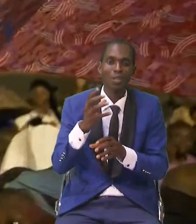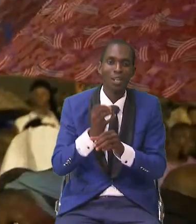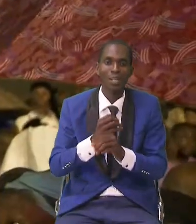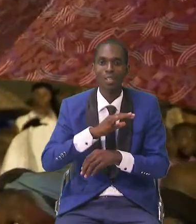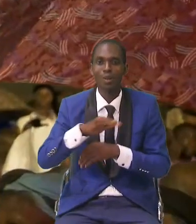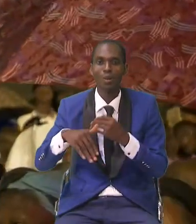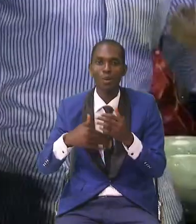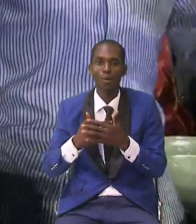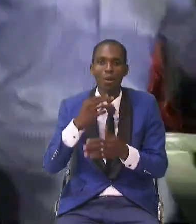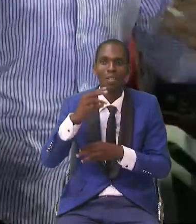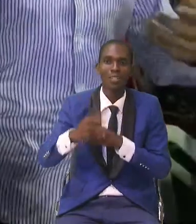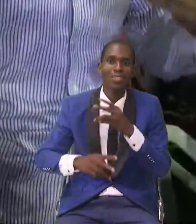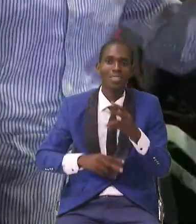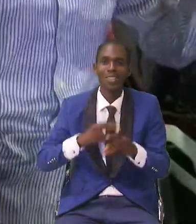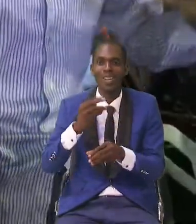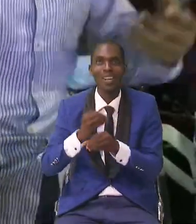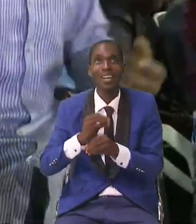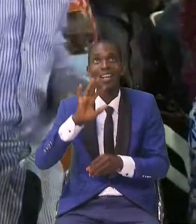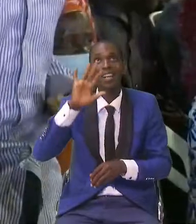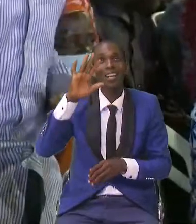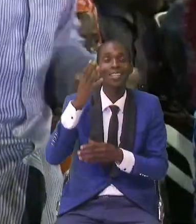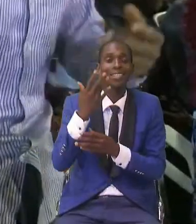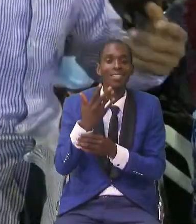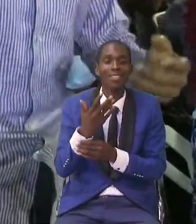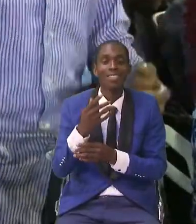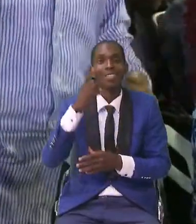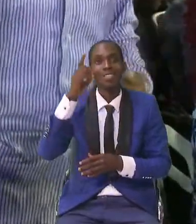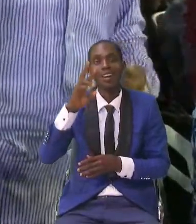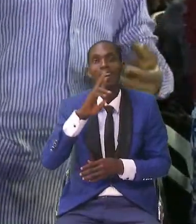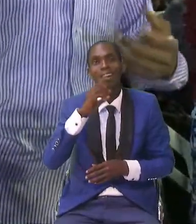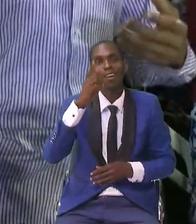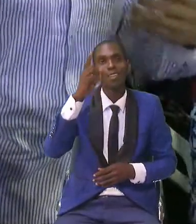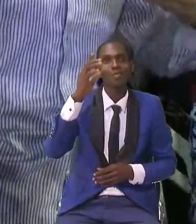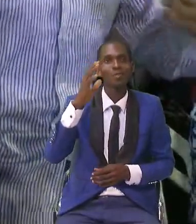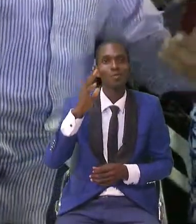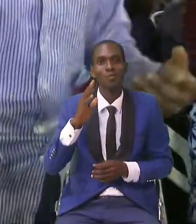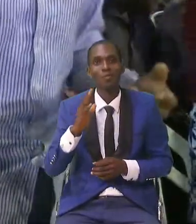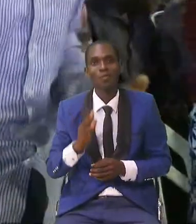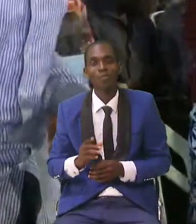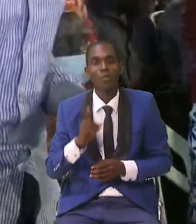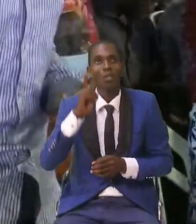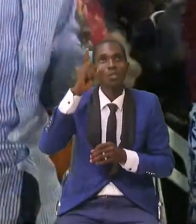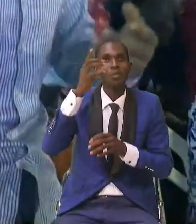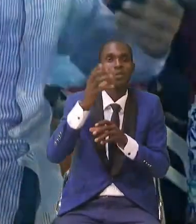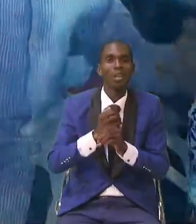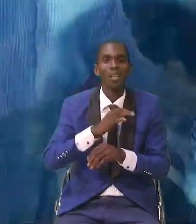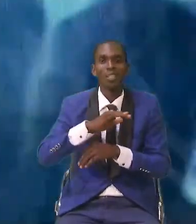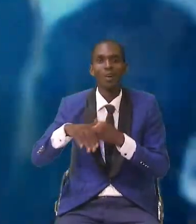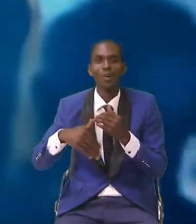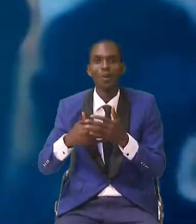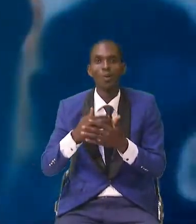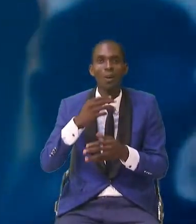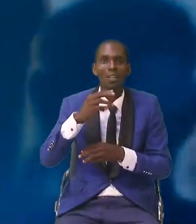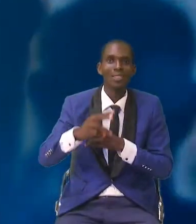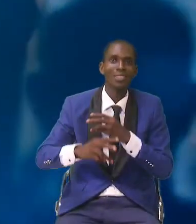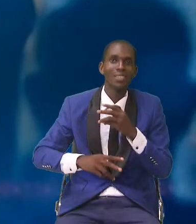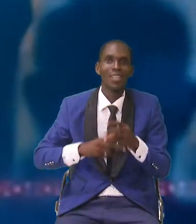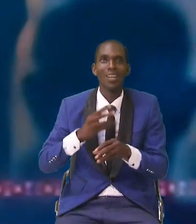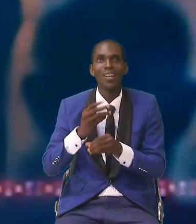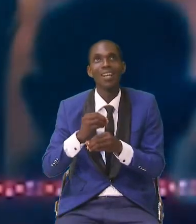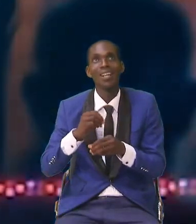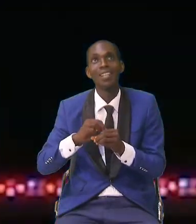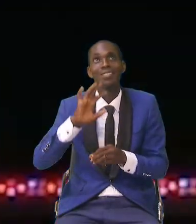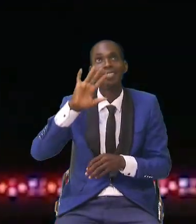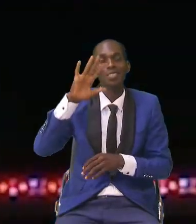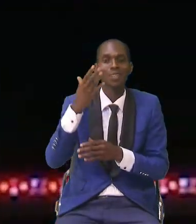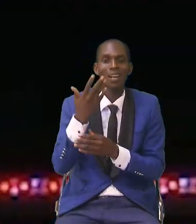The whole world in your hands. Say you are God. You've got the whole world. Come on, sing it with us. Say you are